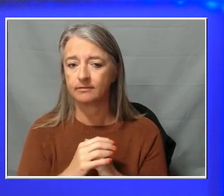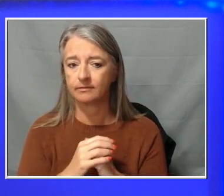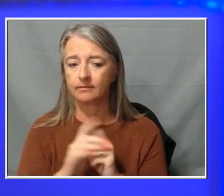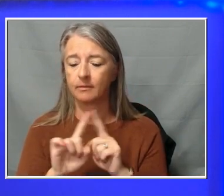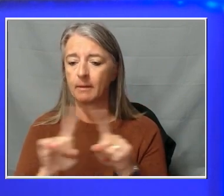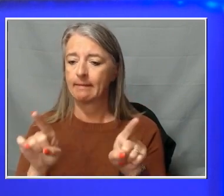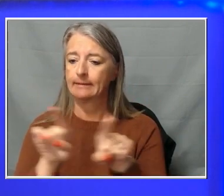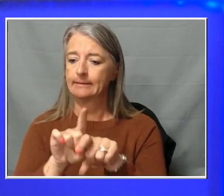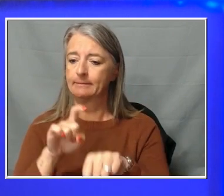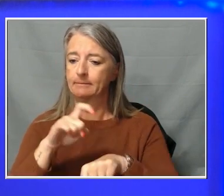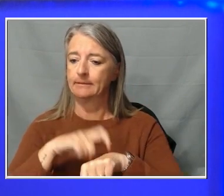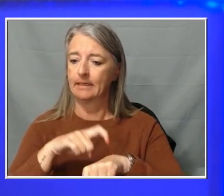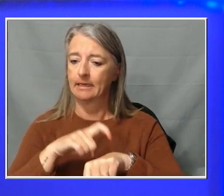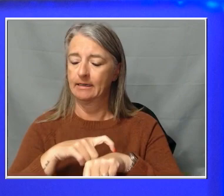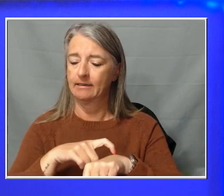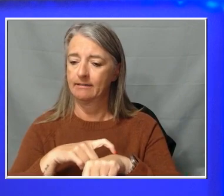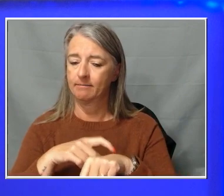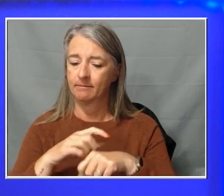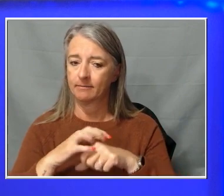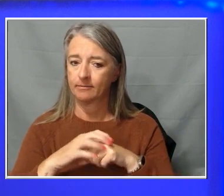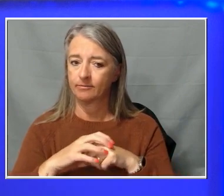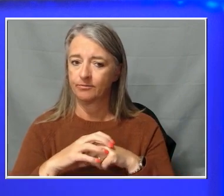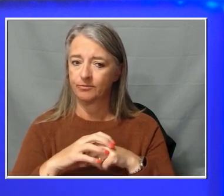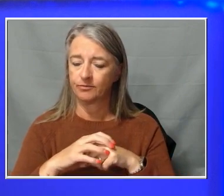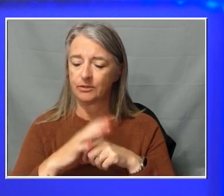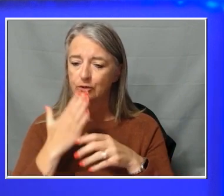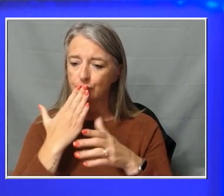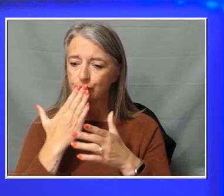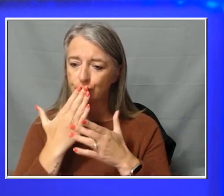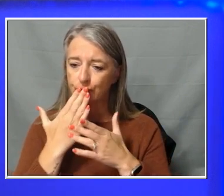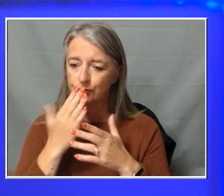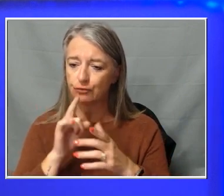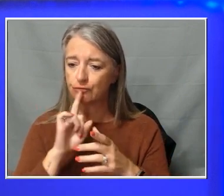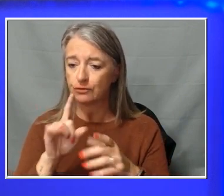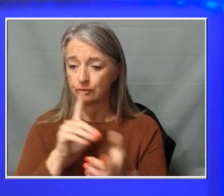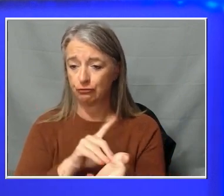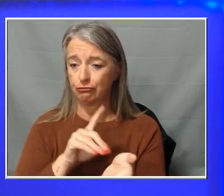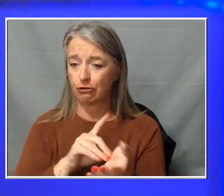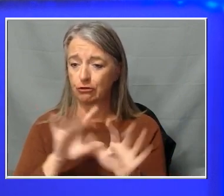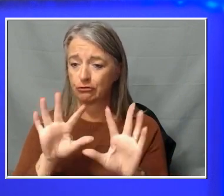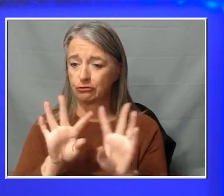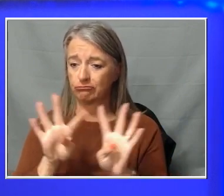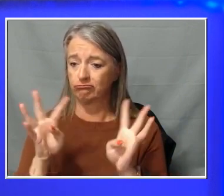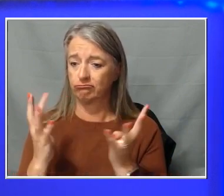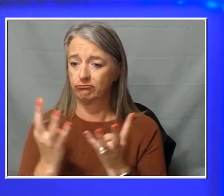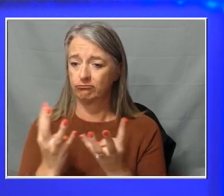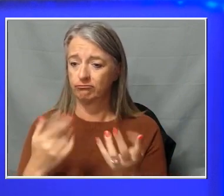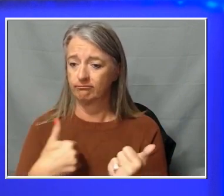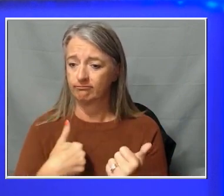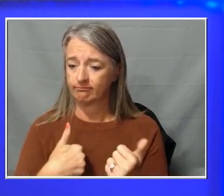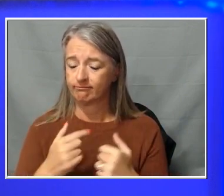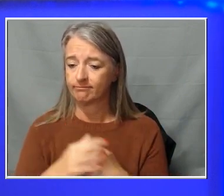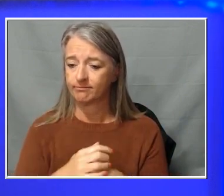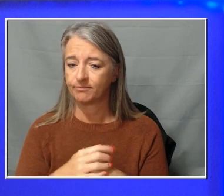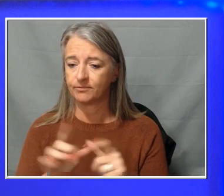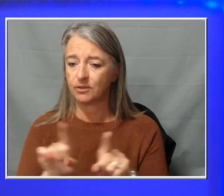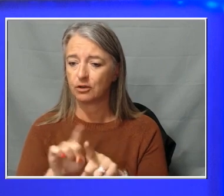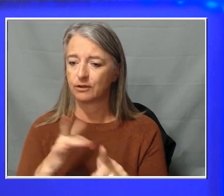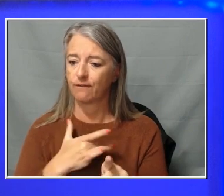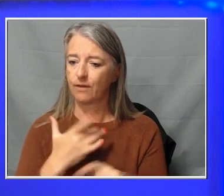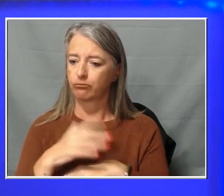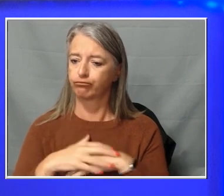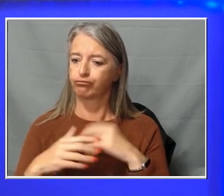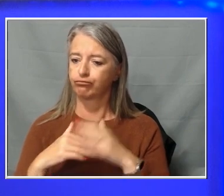same time, and I think this is a true testament to the doctors who were surrounding me, it also felt comforting